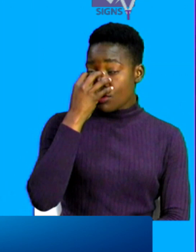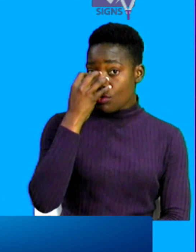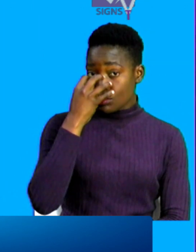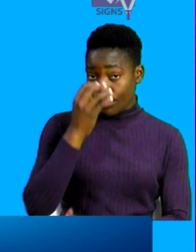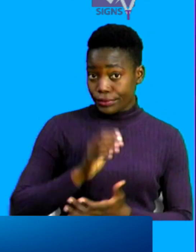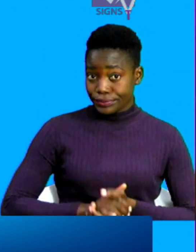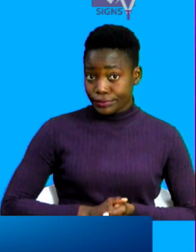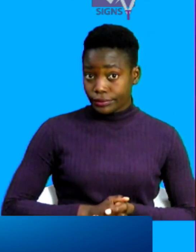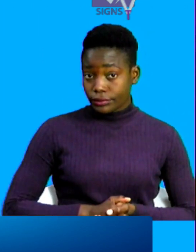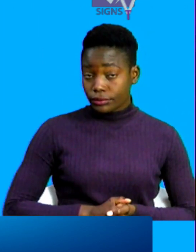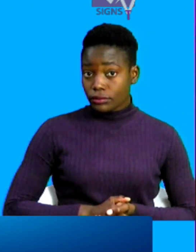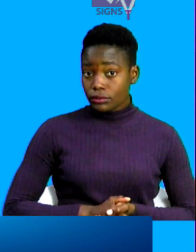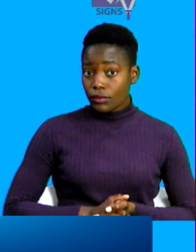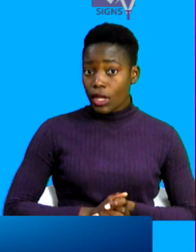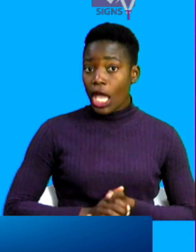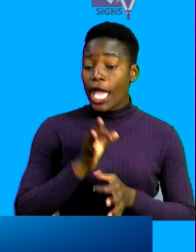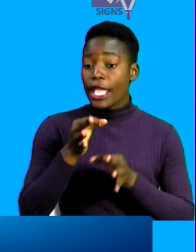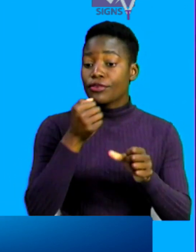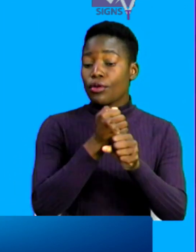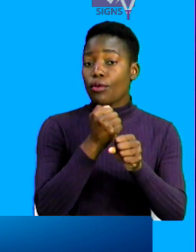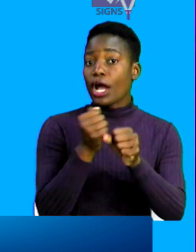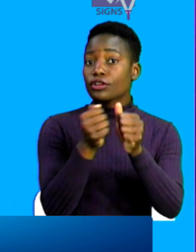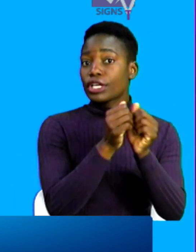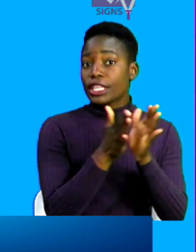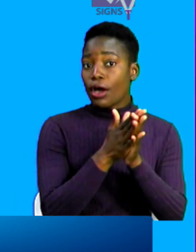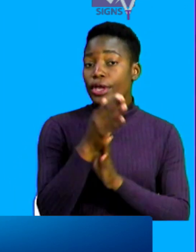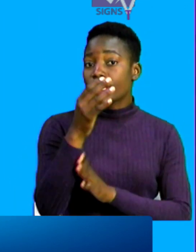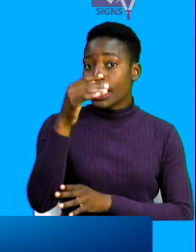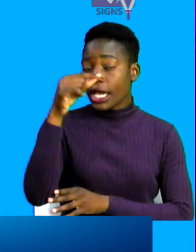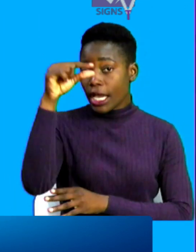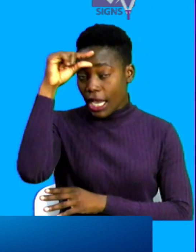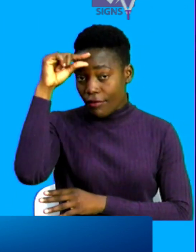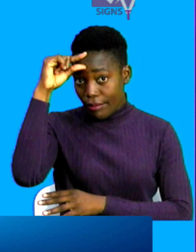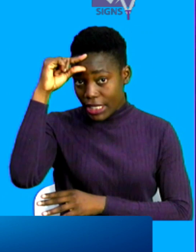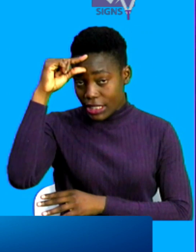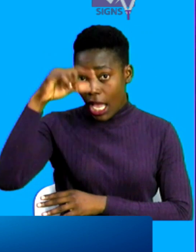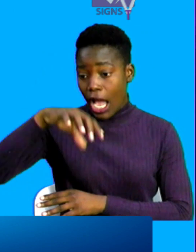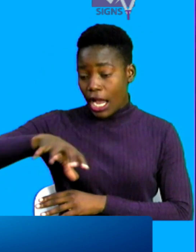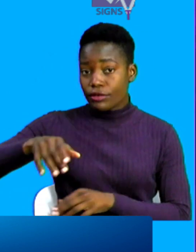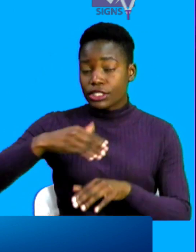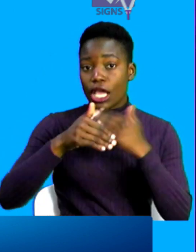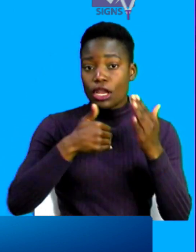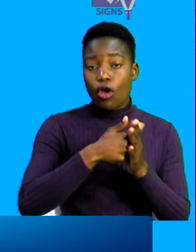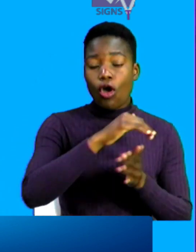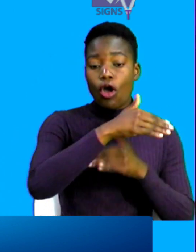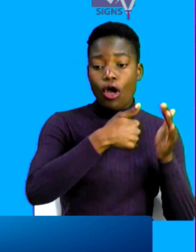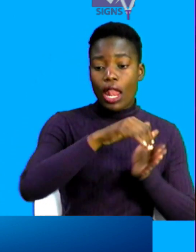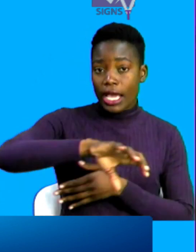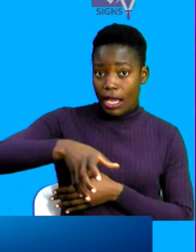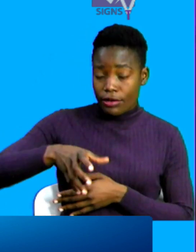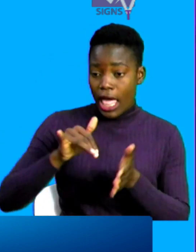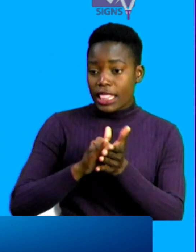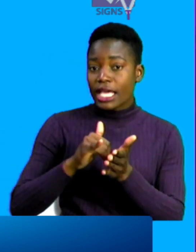Ruto, tukishirikiana na yeye kama serikali ya county na county zote, ya kwamba